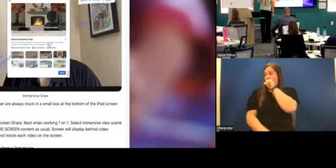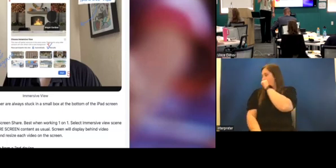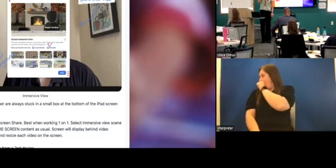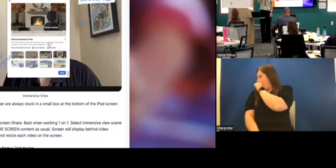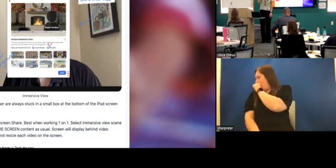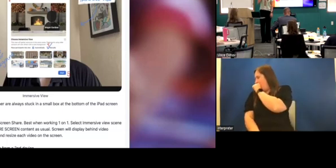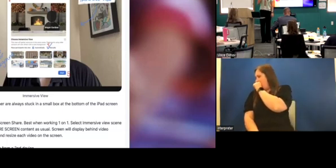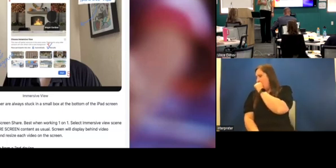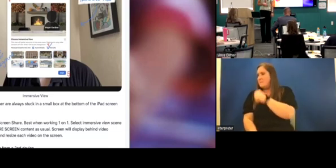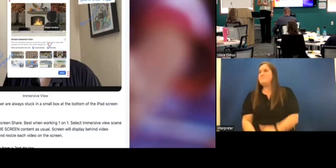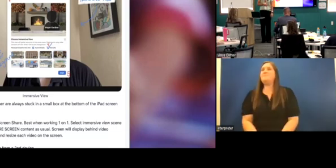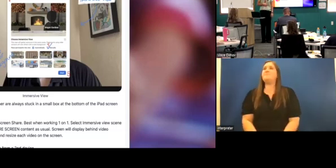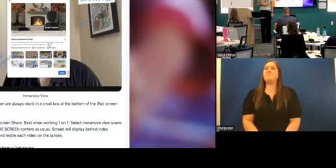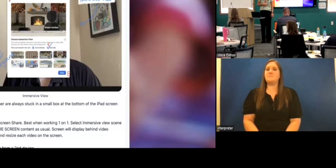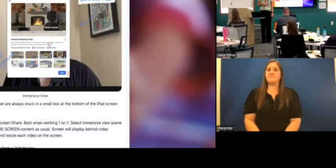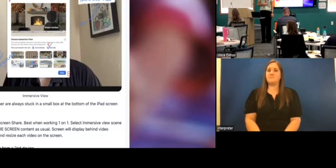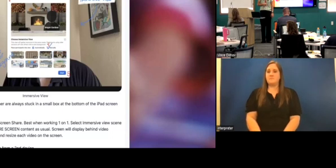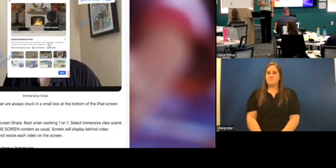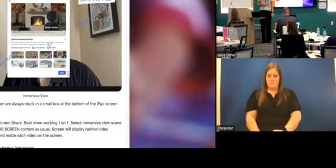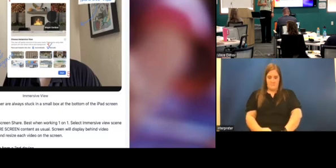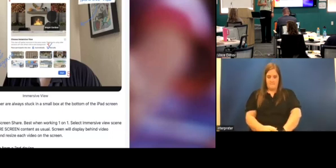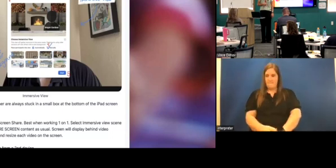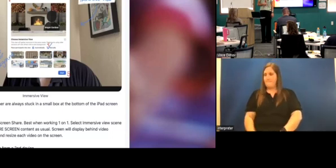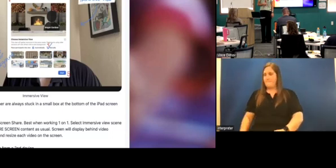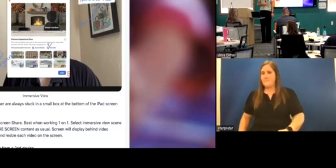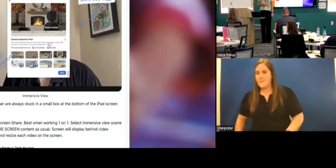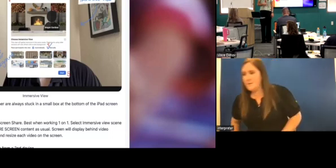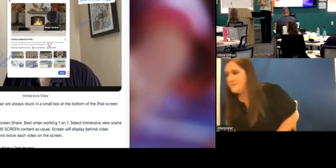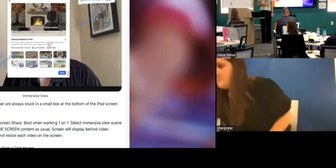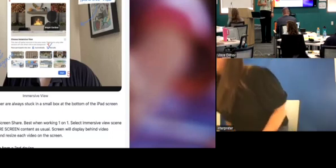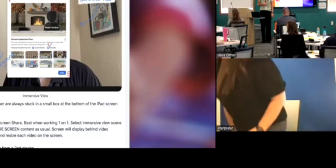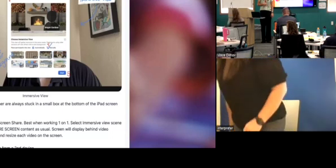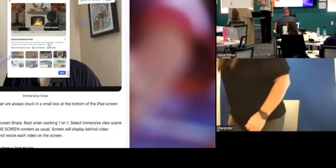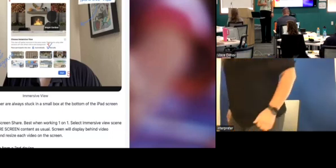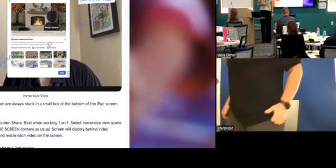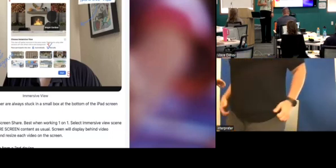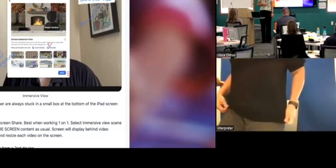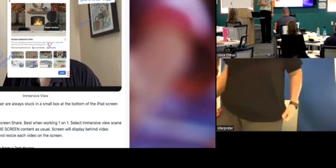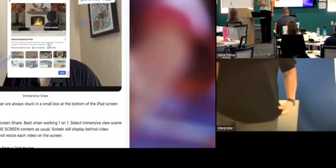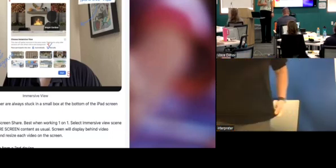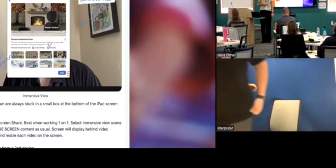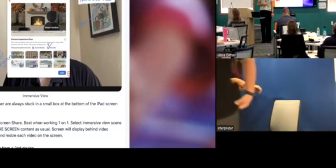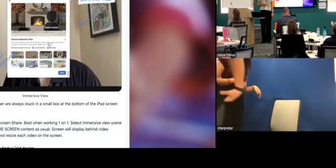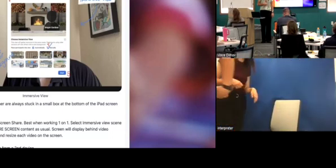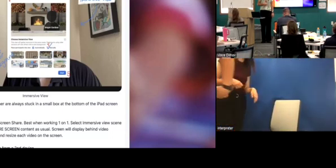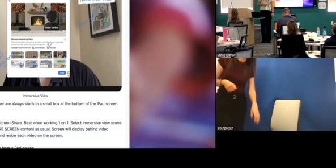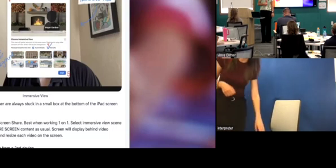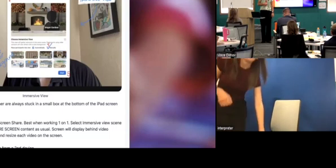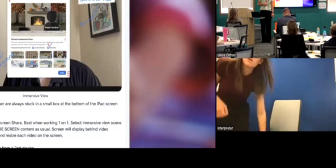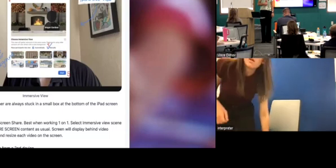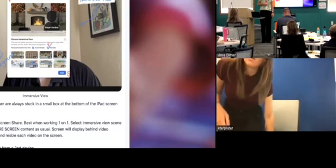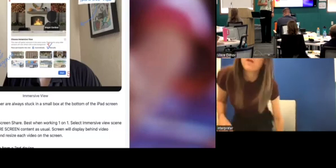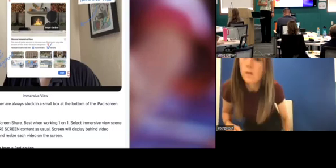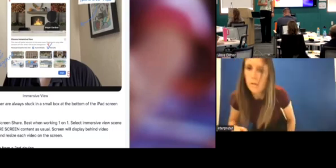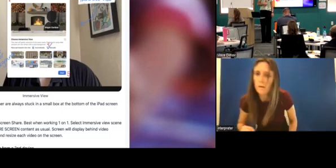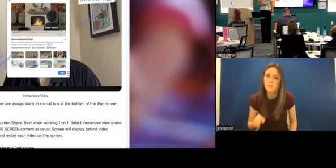we Yeah. can plug your laptop to HDMI on that Okay. TV, so you can show